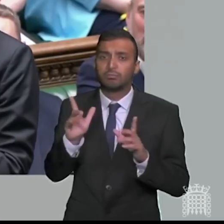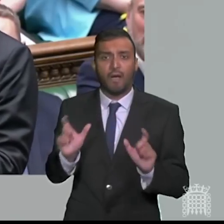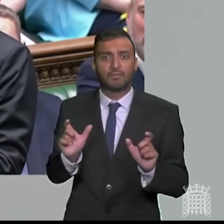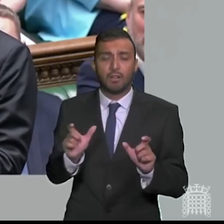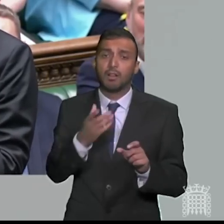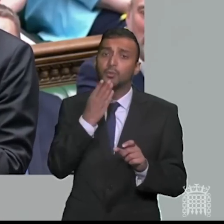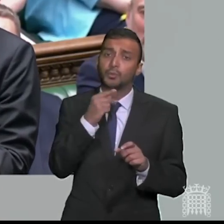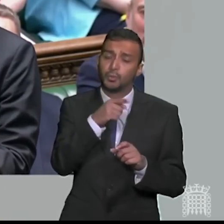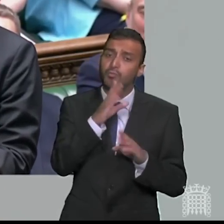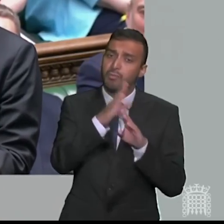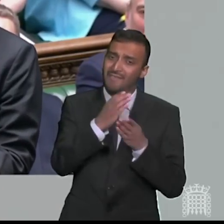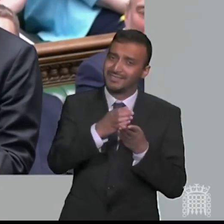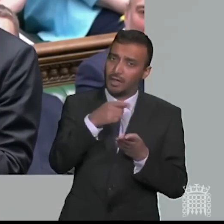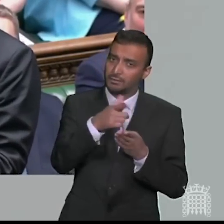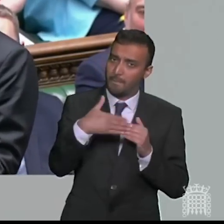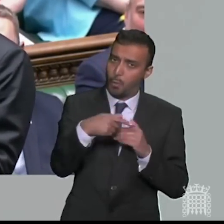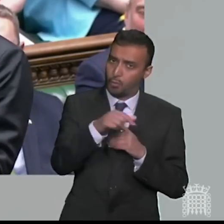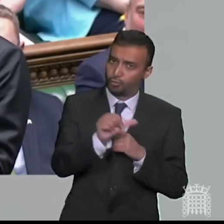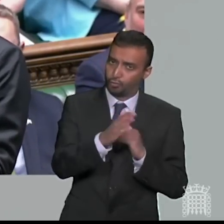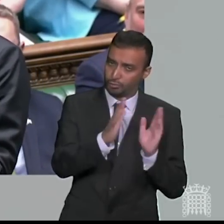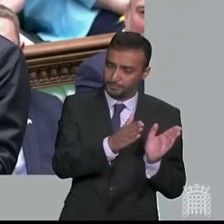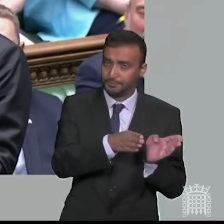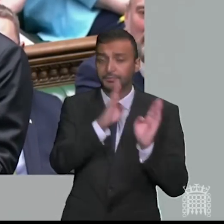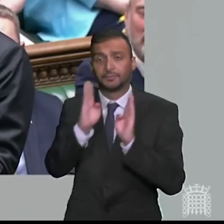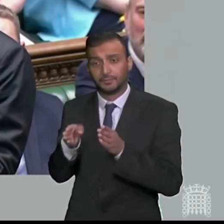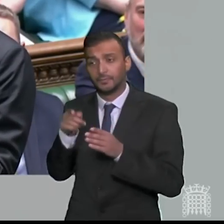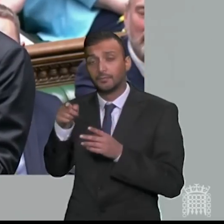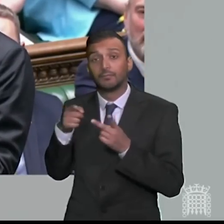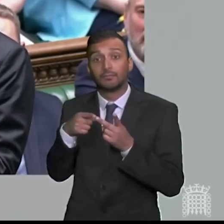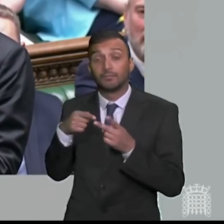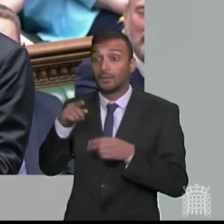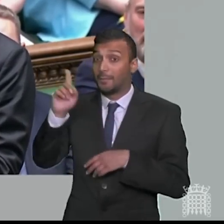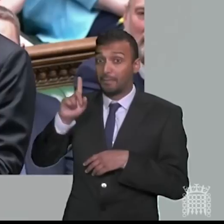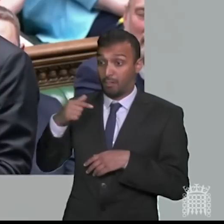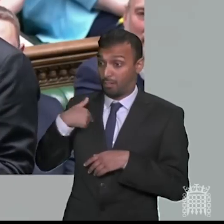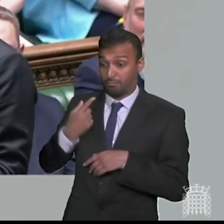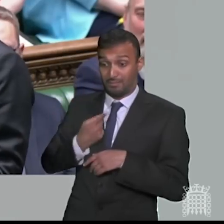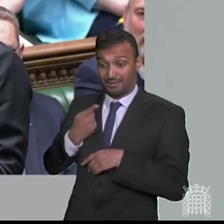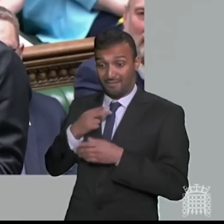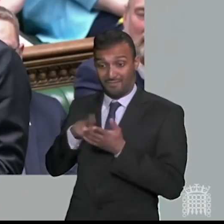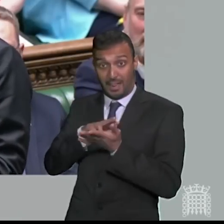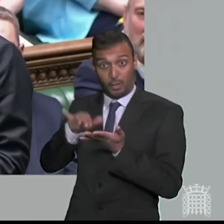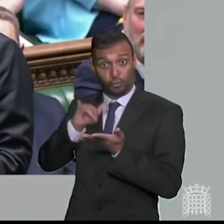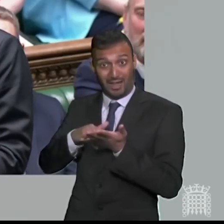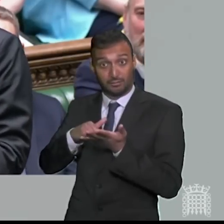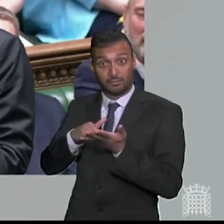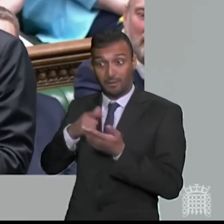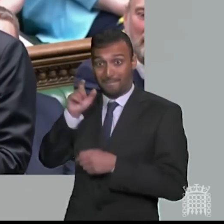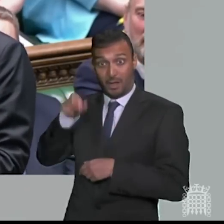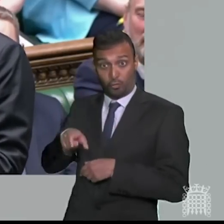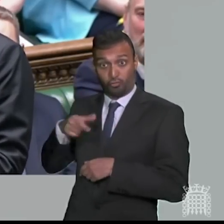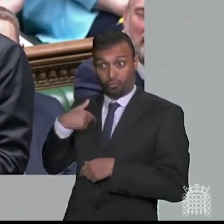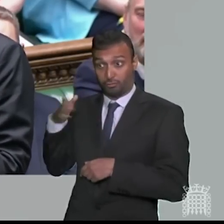The second quote is, people go as NHS patients to the private sector and we could do more of it. Can I